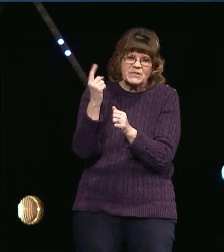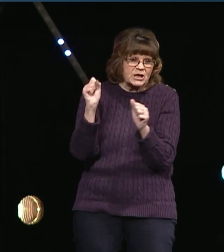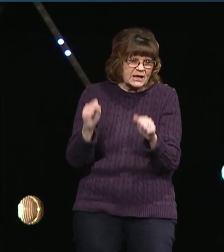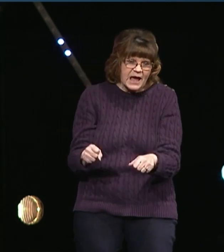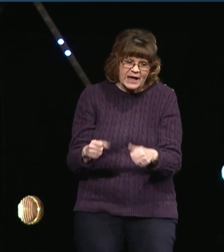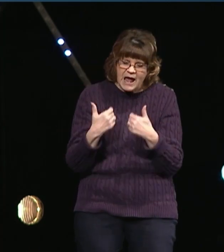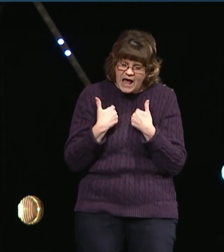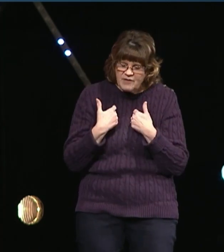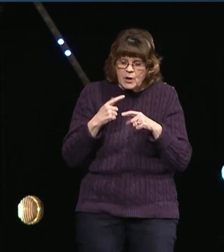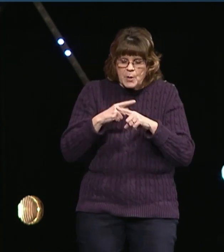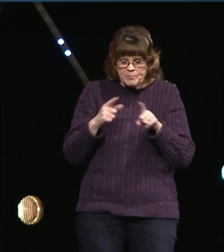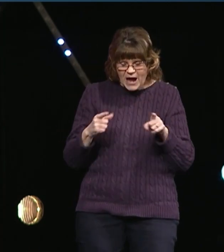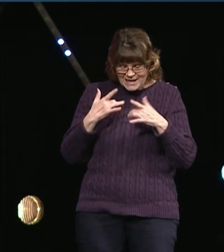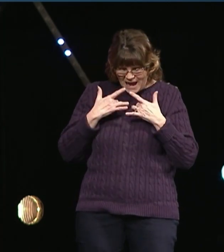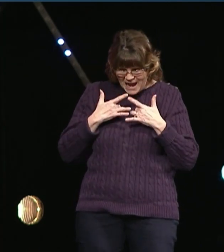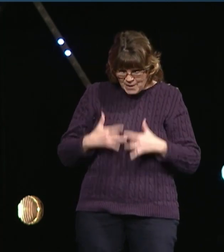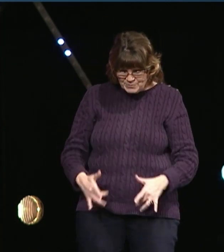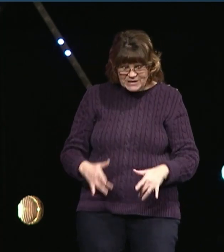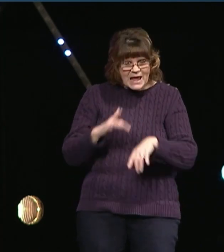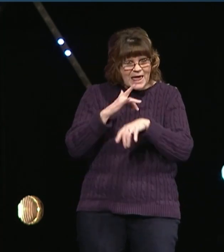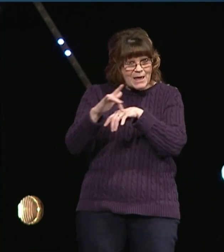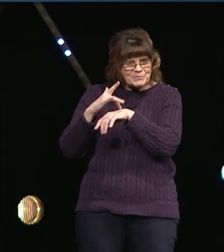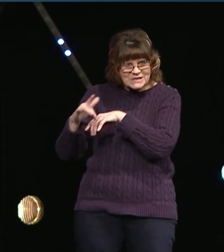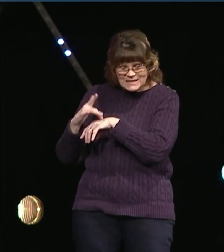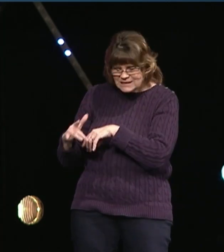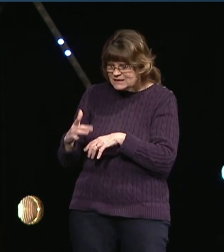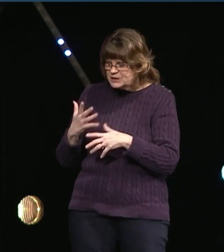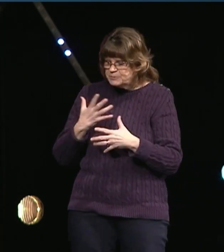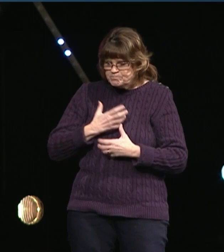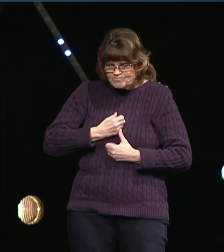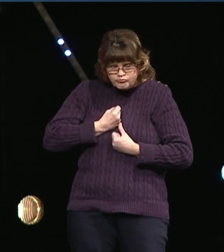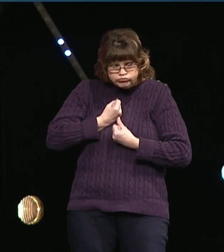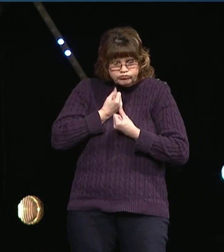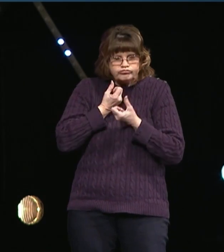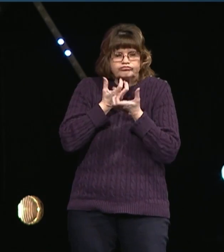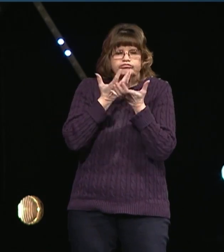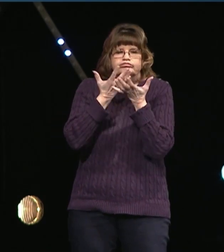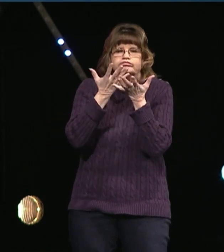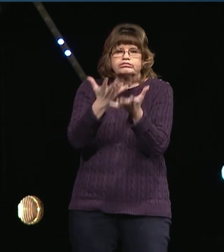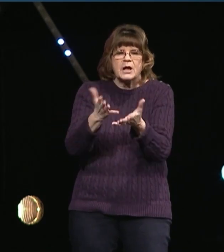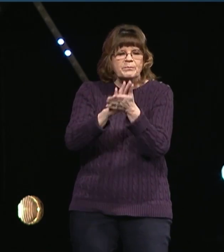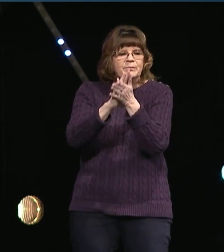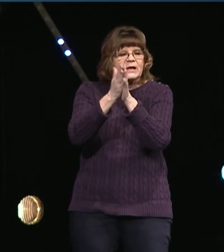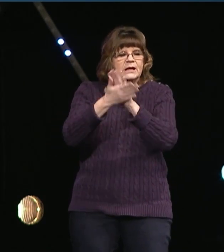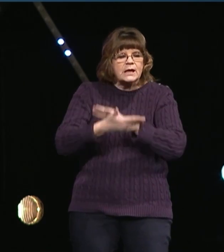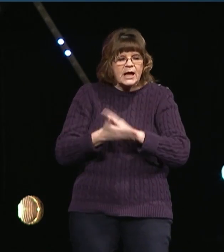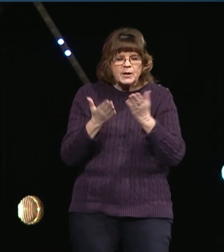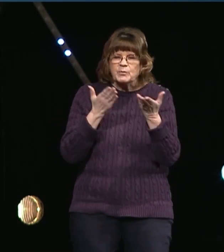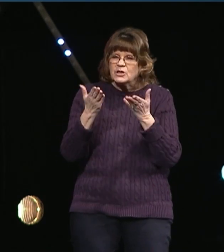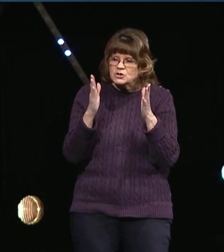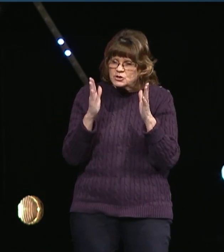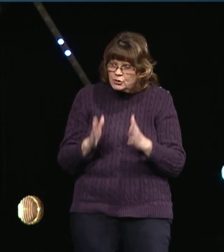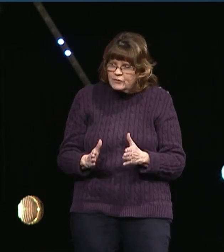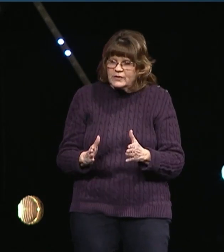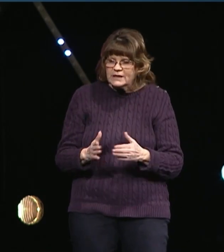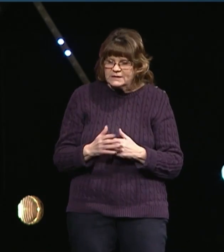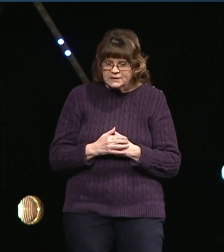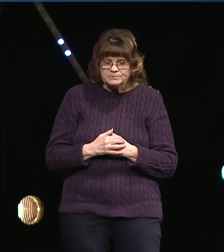emptied himself by taking the form of a servant and being born in likeness of man."